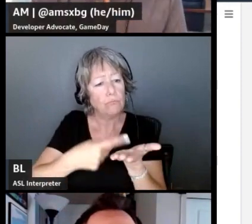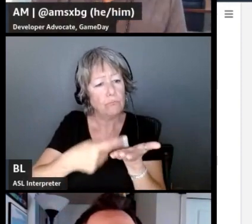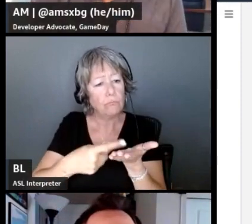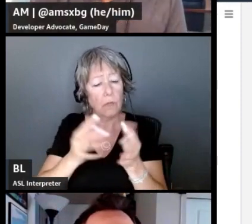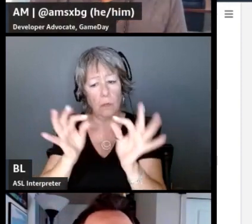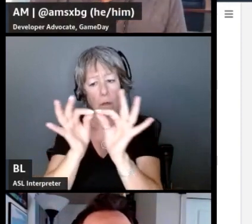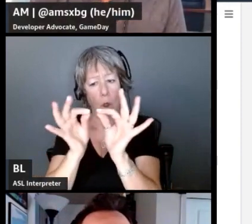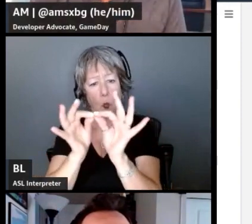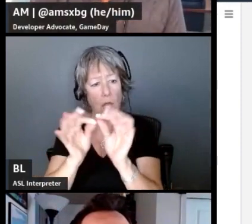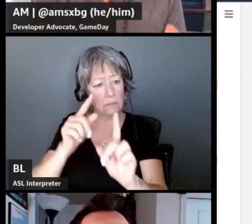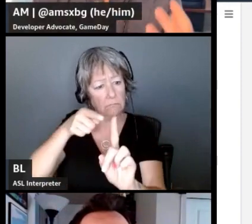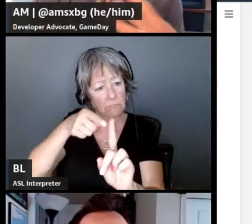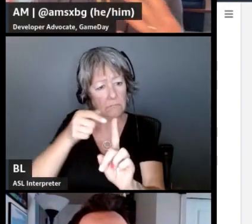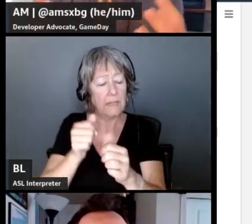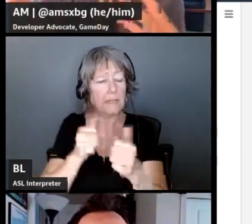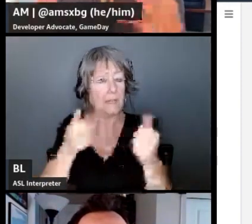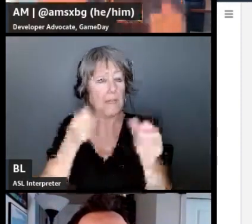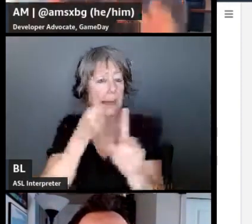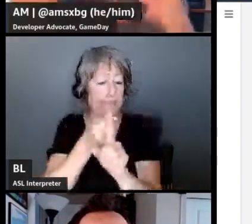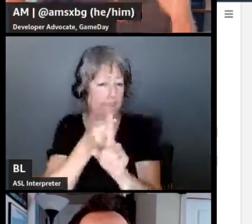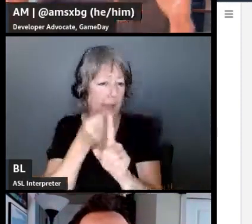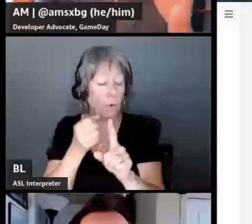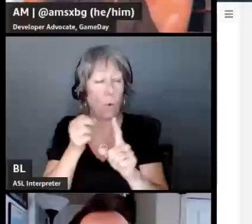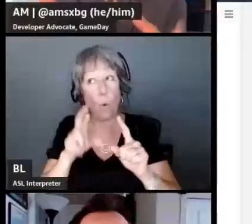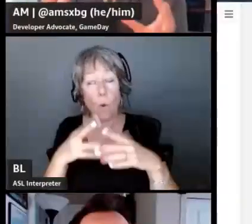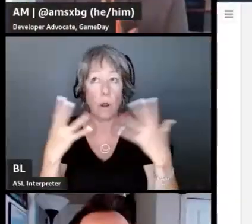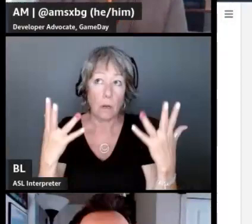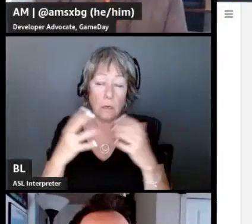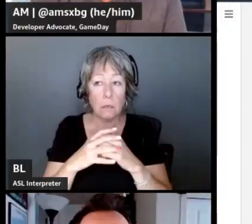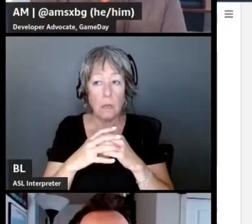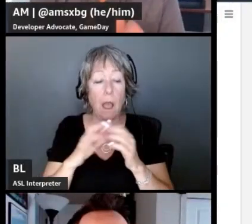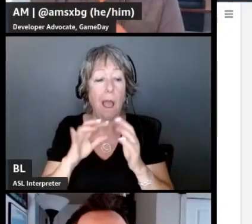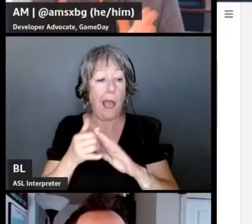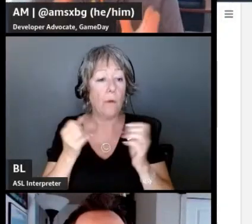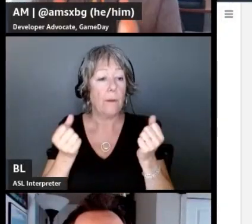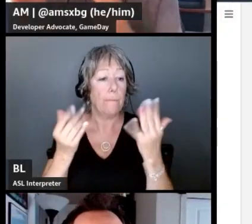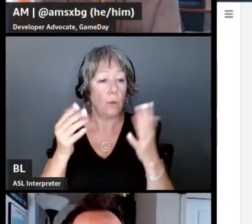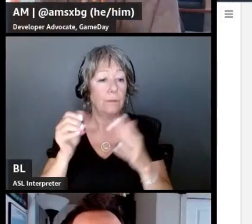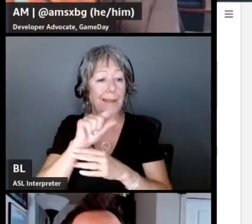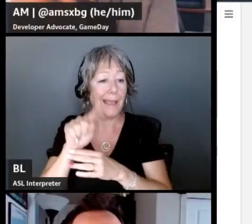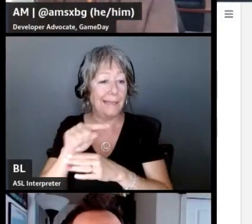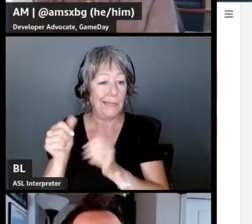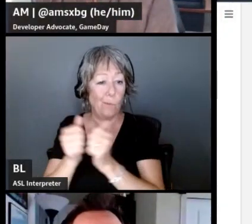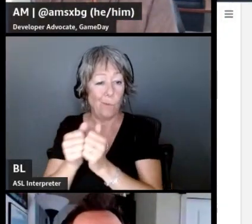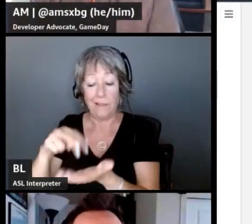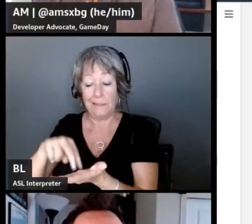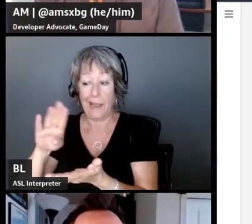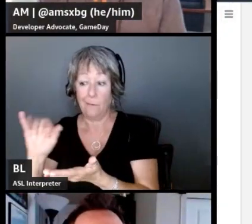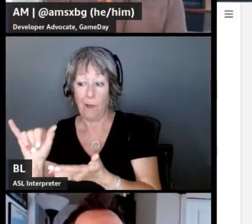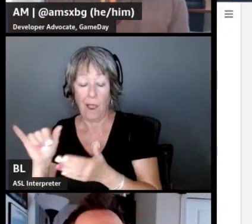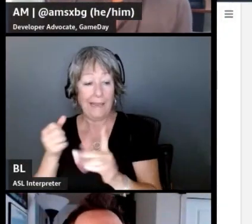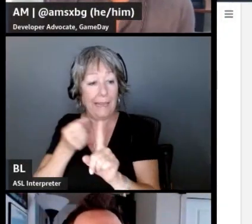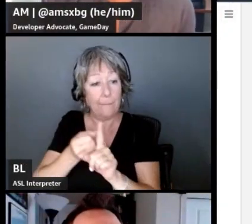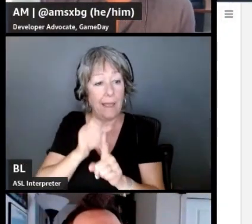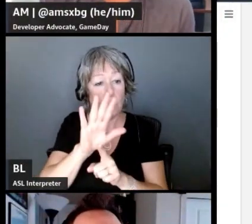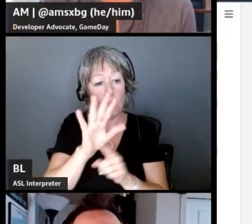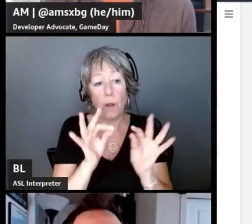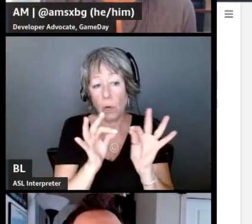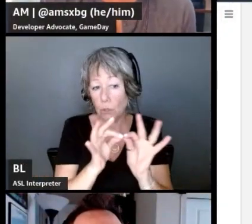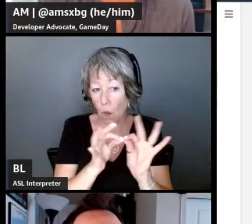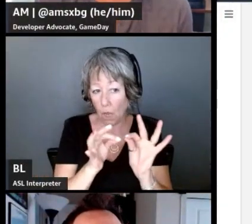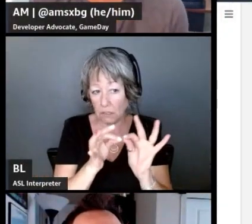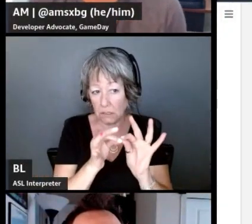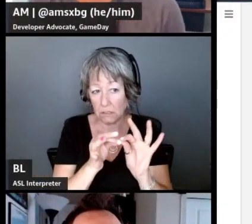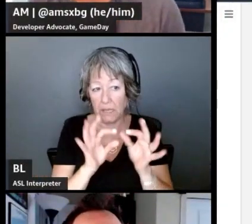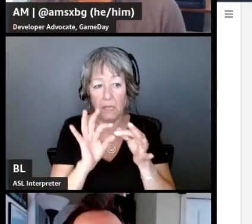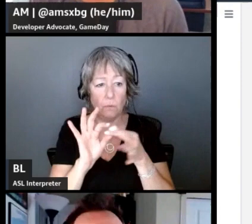cost impact, or how does the multi-AZ with standby impact your cost in terms of